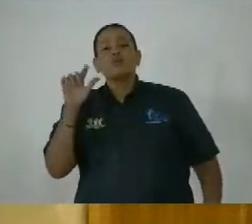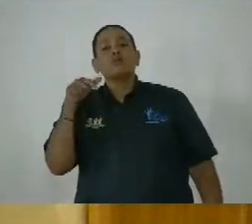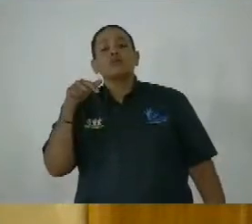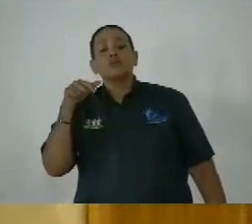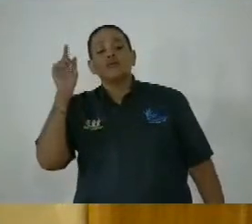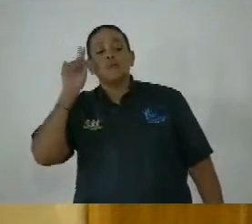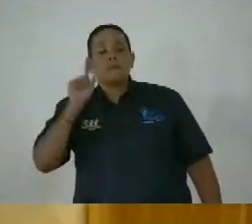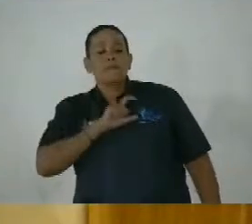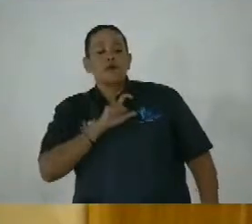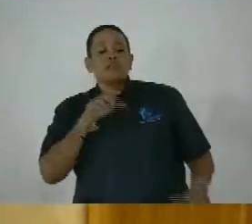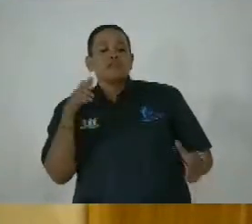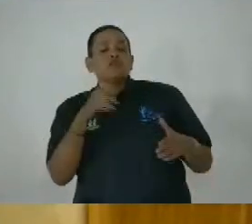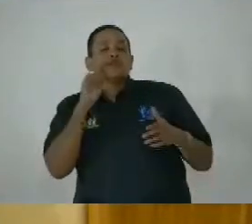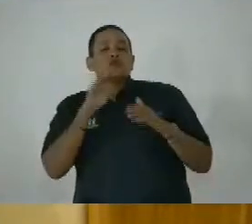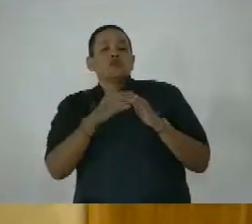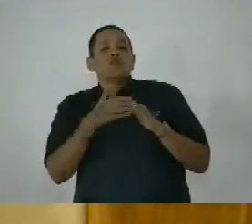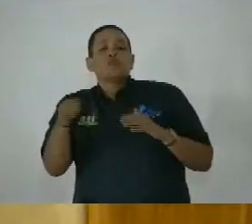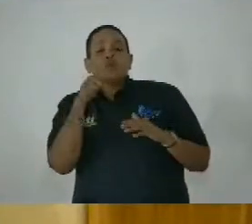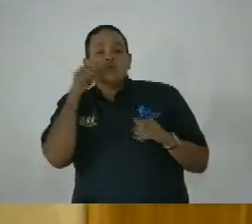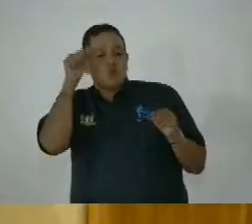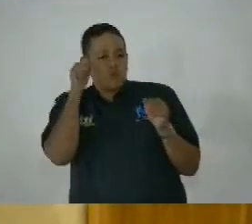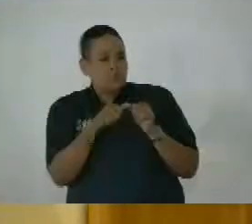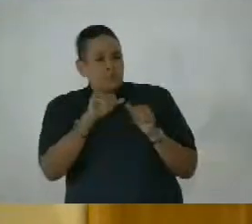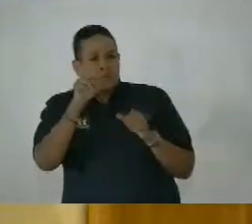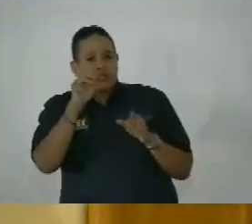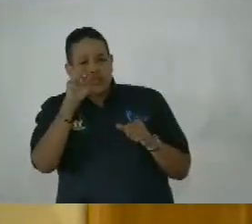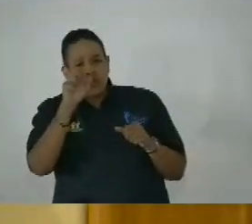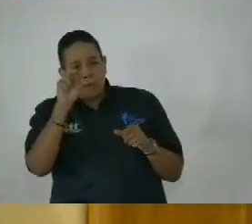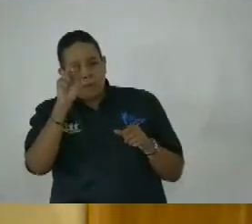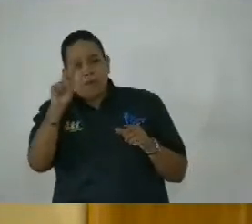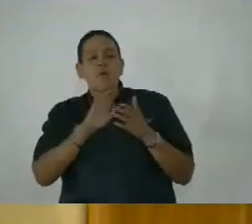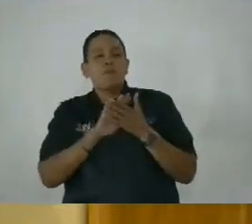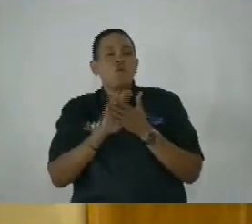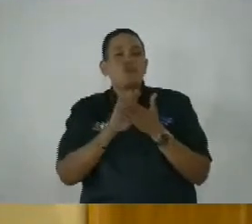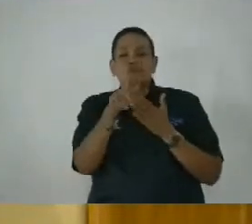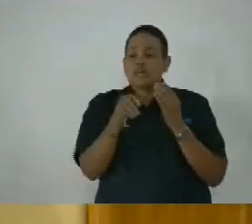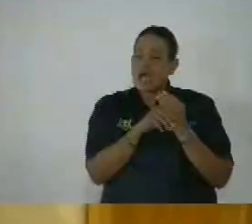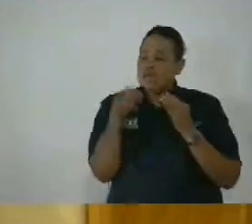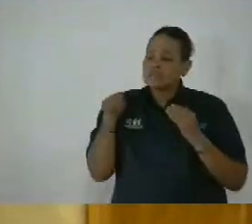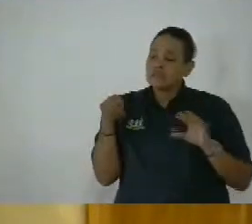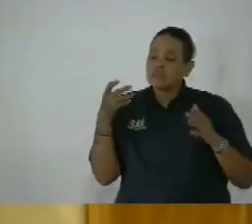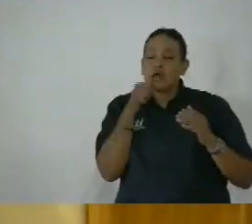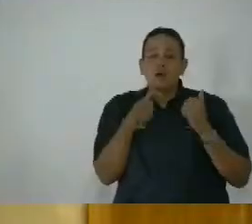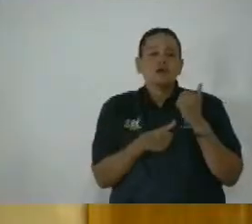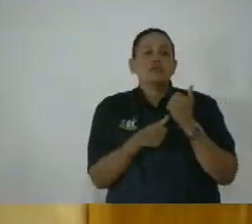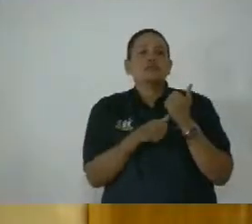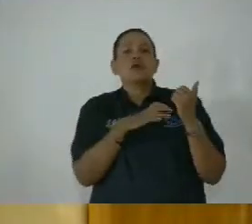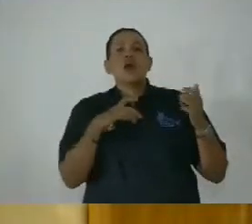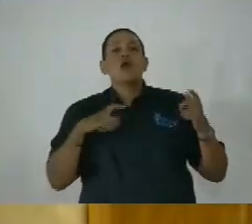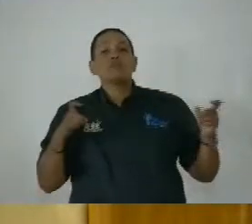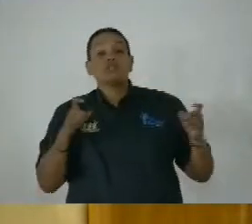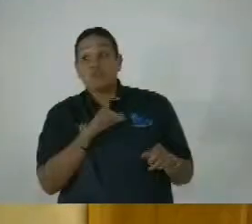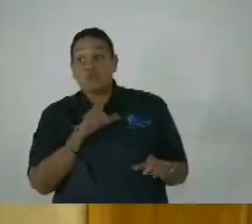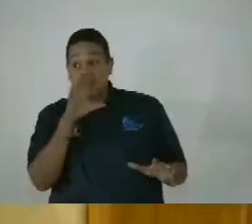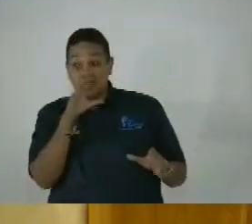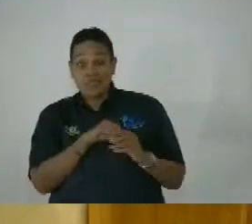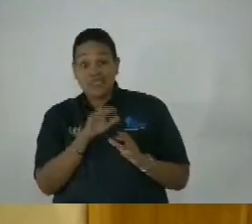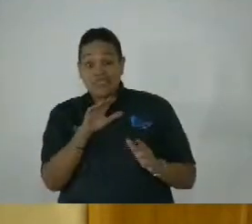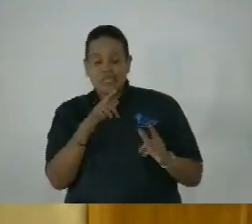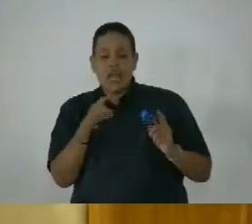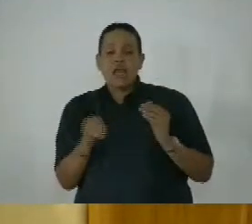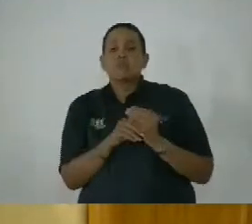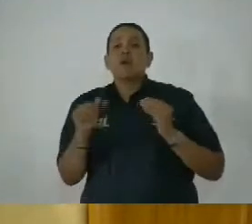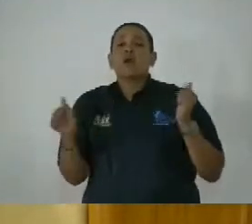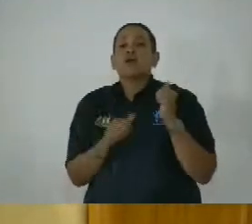for Jamaica, for those who remember the James Bond movies, but he is an assistant commissioner of police under